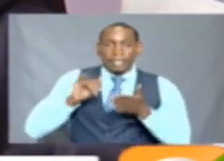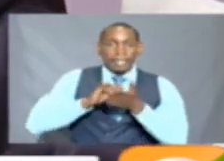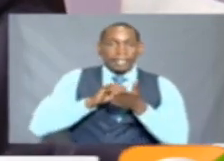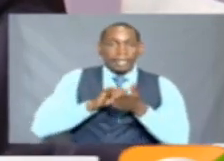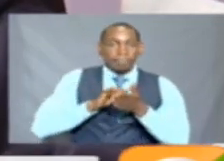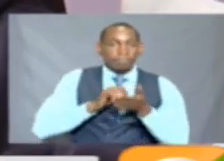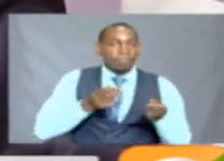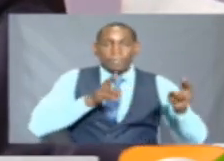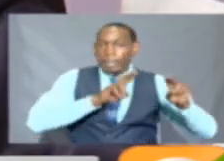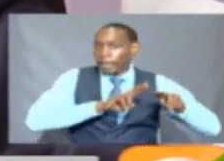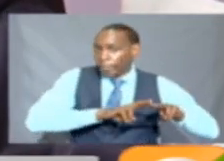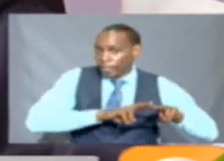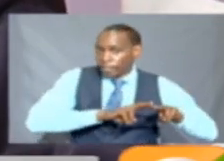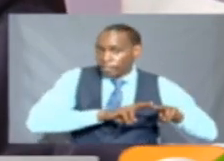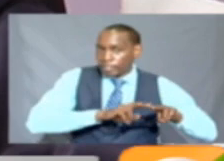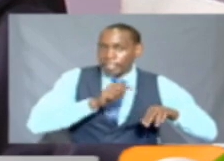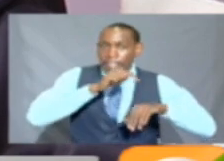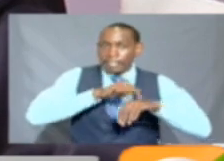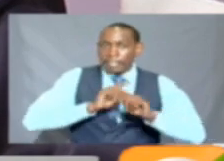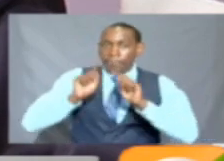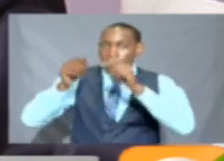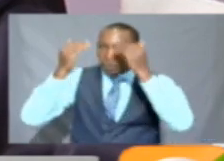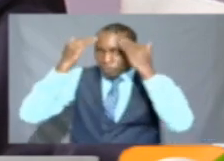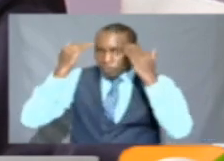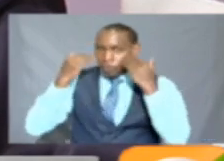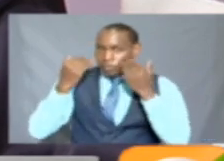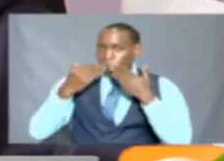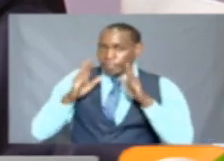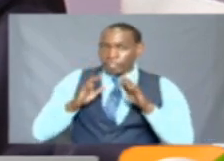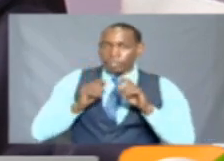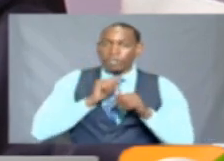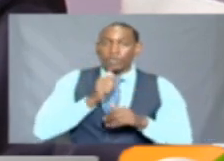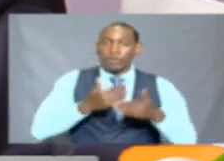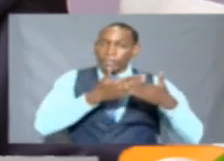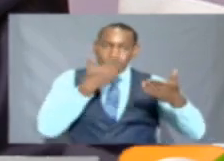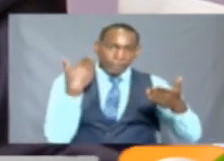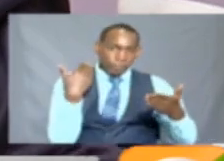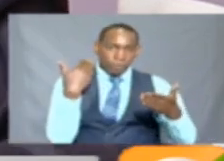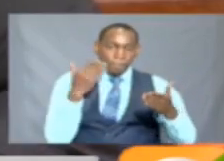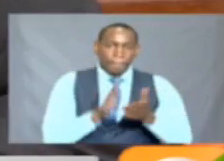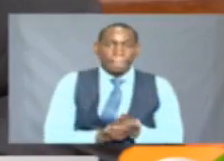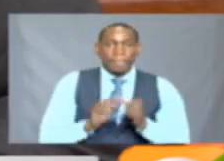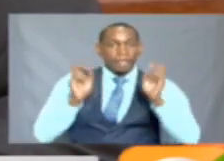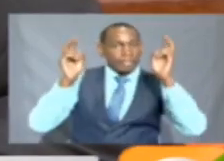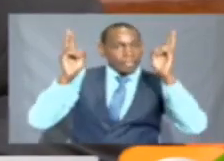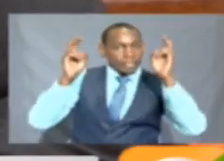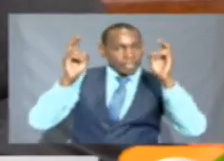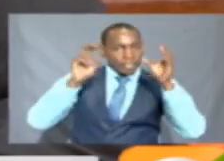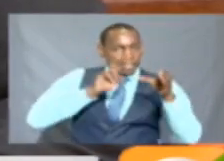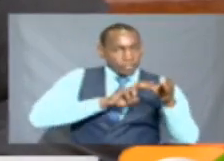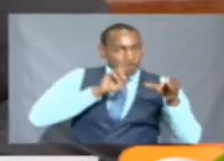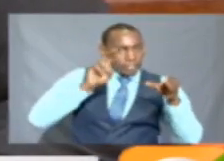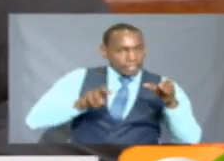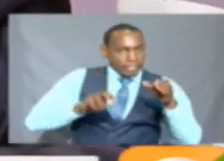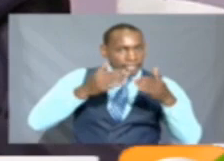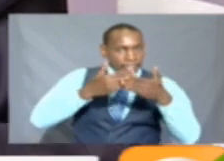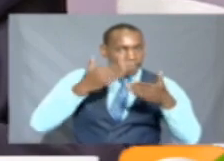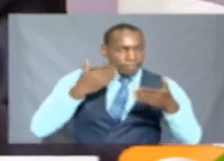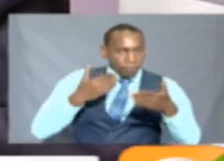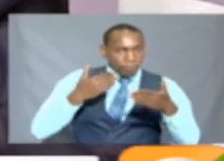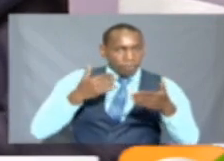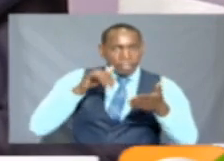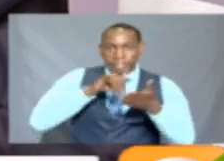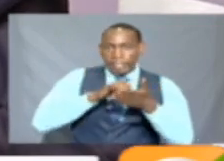happens once you're charged, not before. The issue of resigning before, yes, that's going to